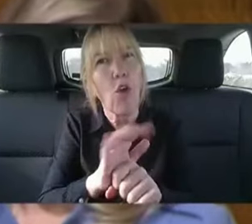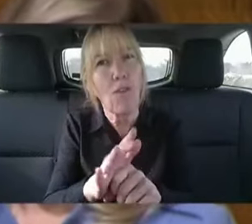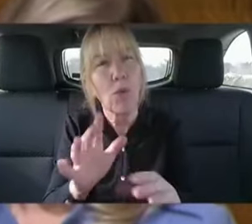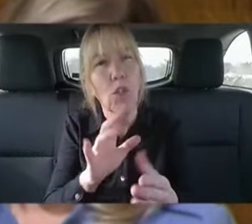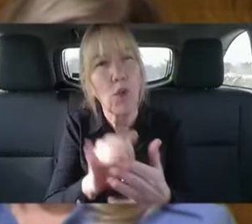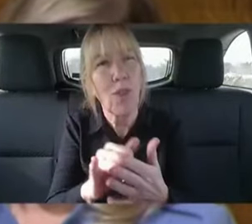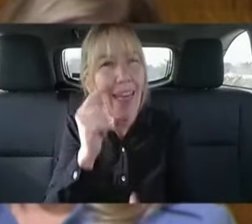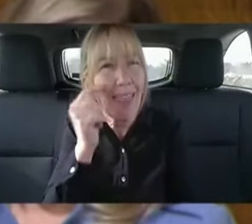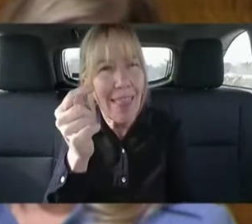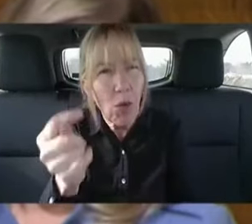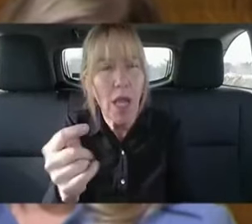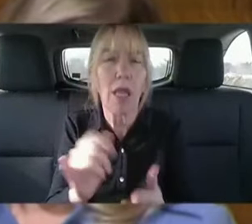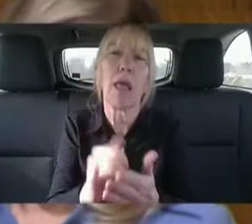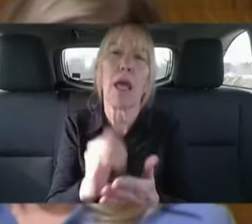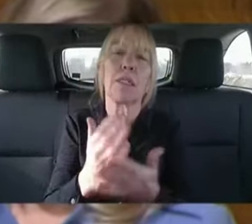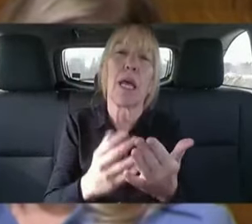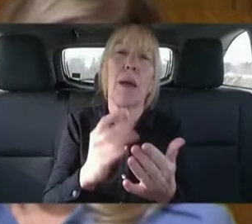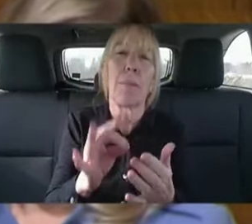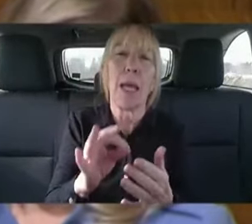it's immunologic